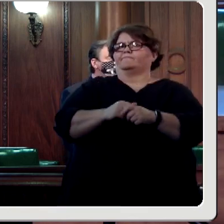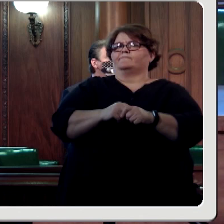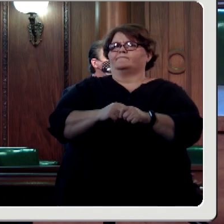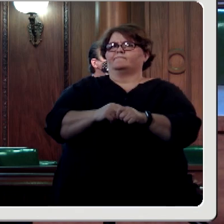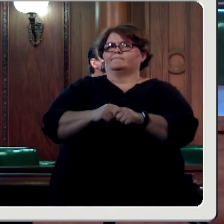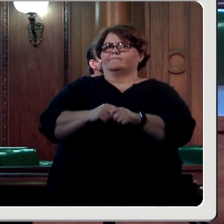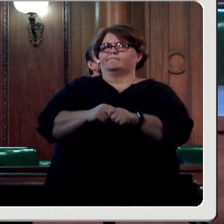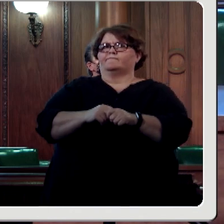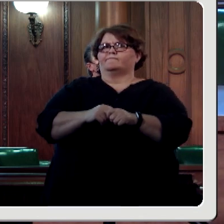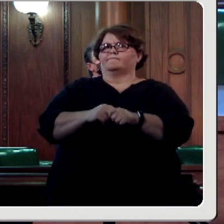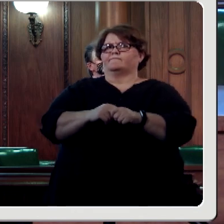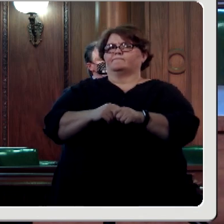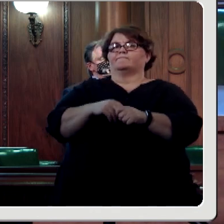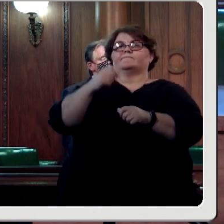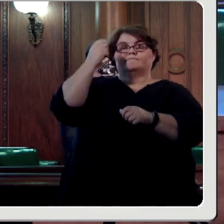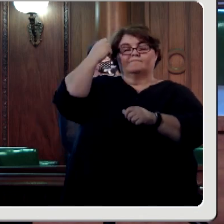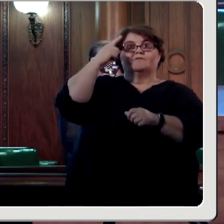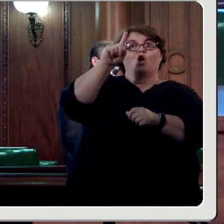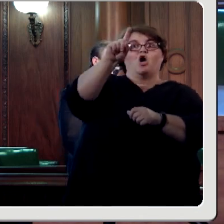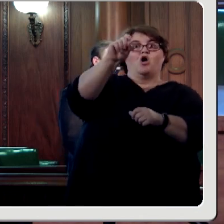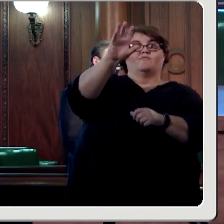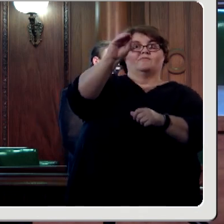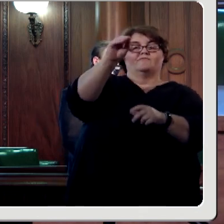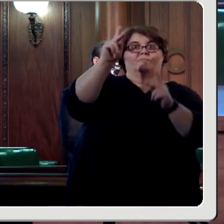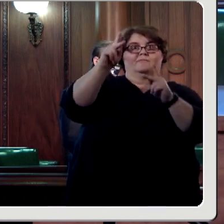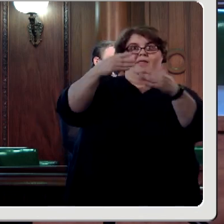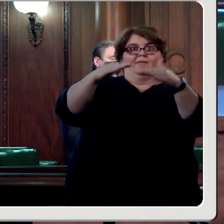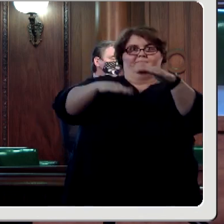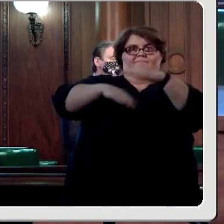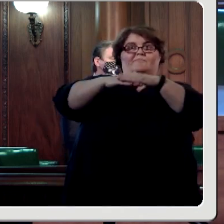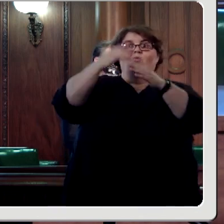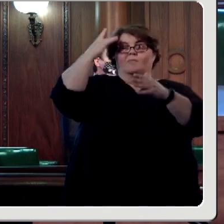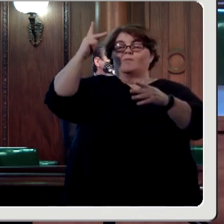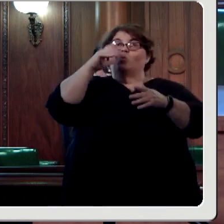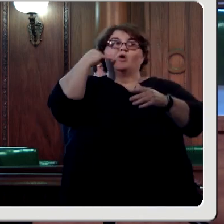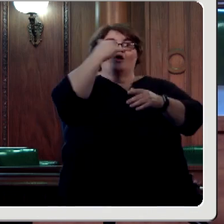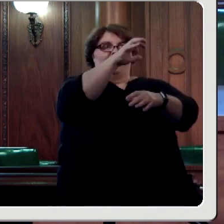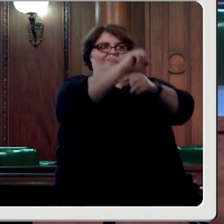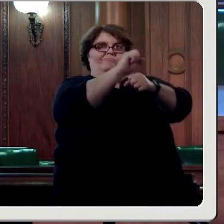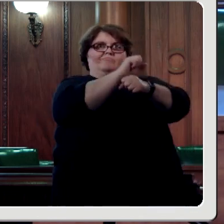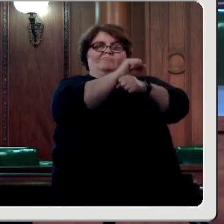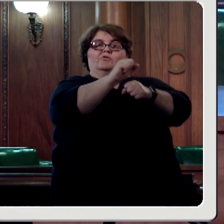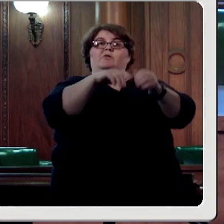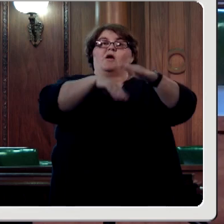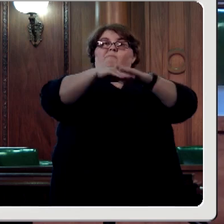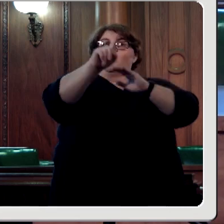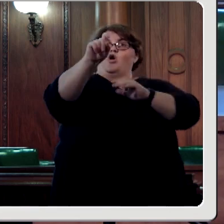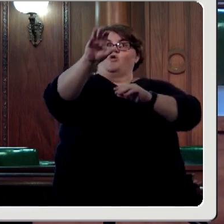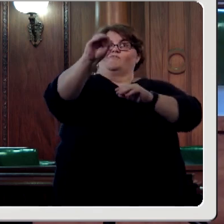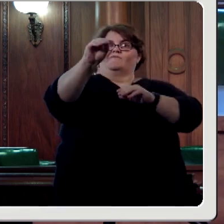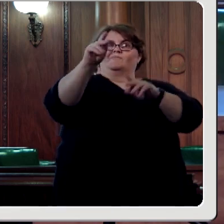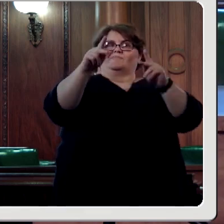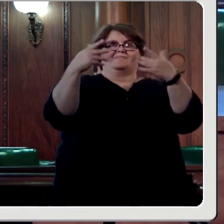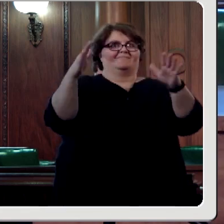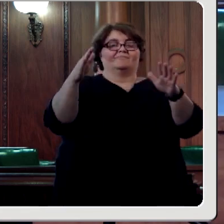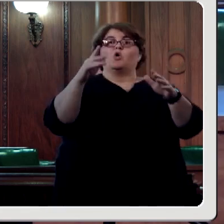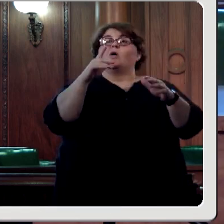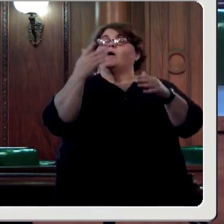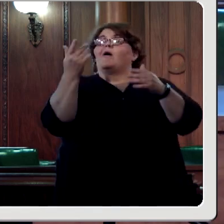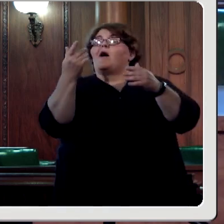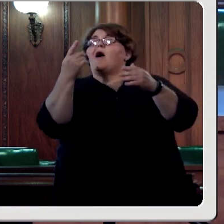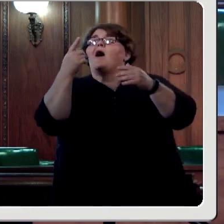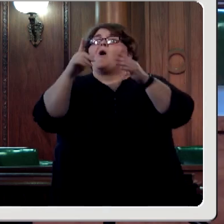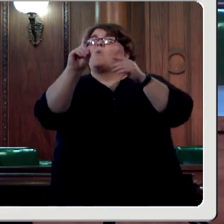period. So again, call in advance to ensure that you have a time slot for yourself if you wish to get